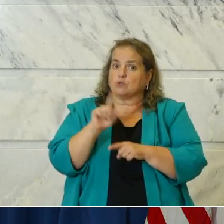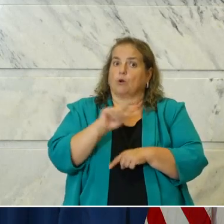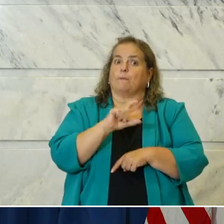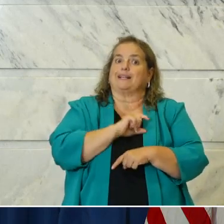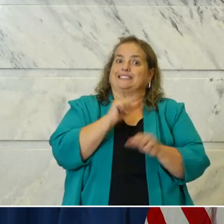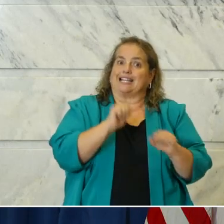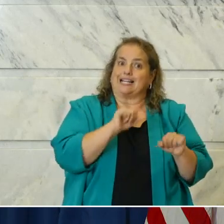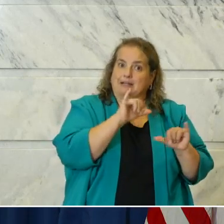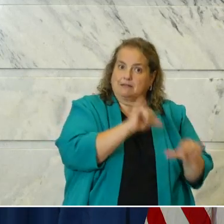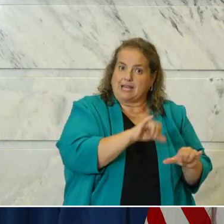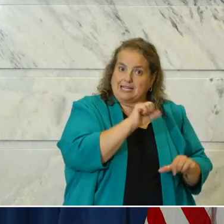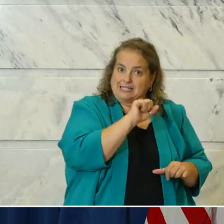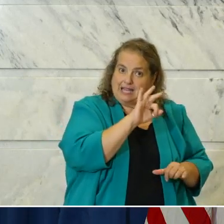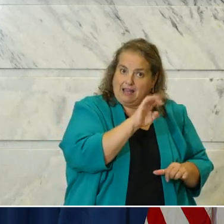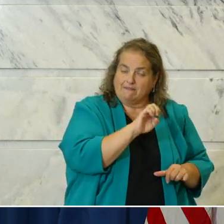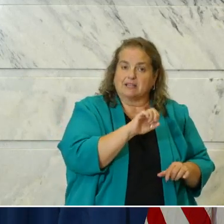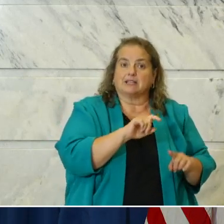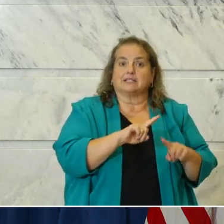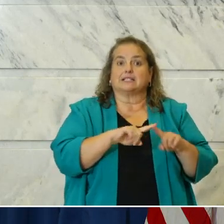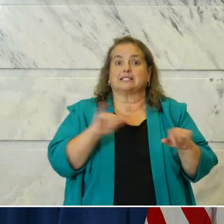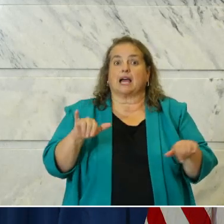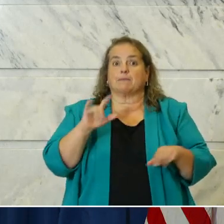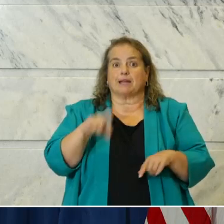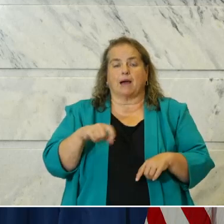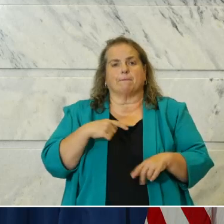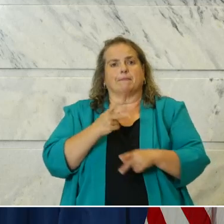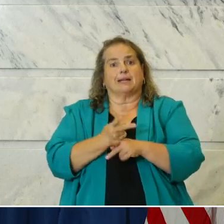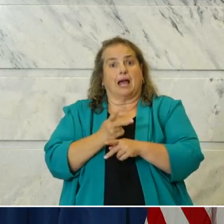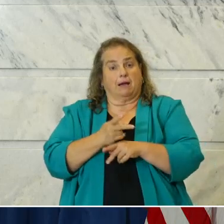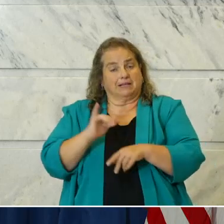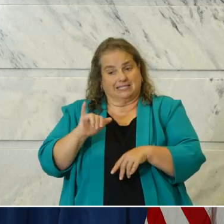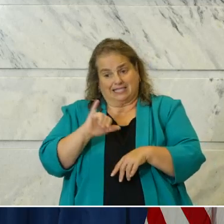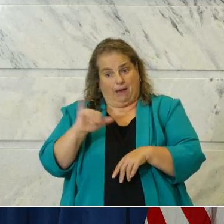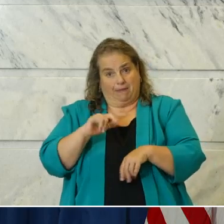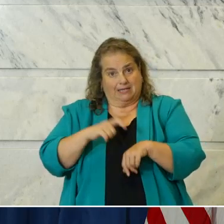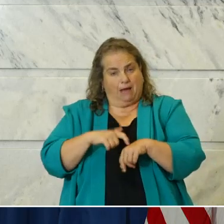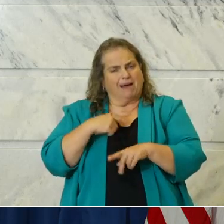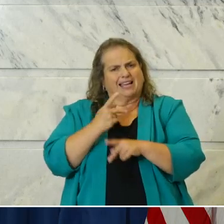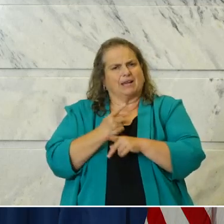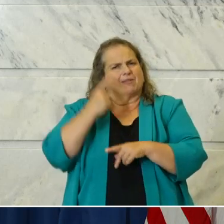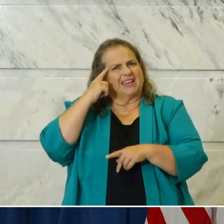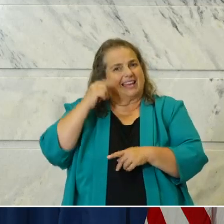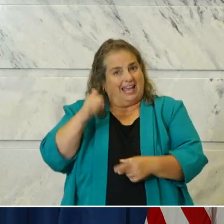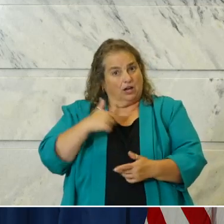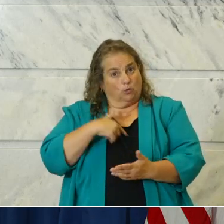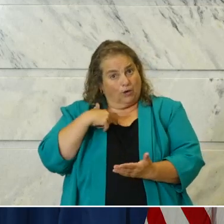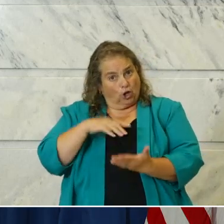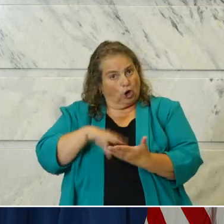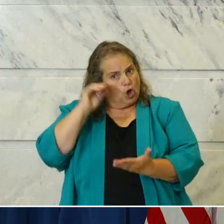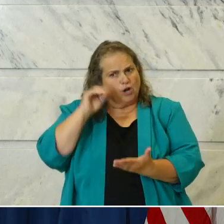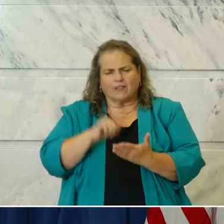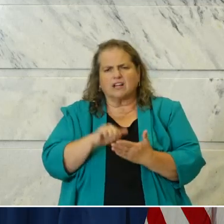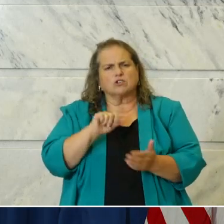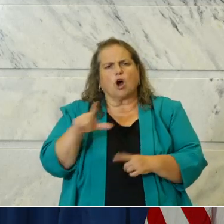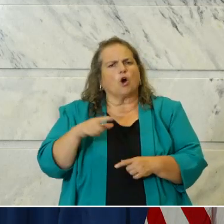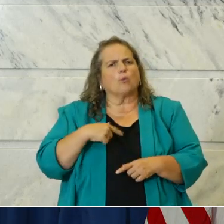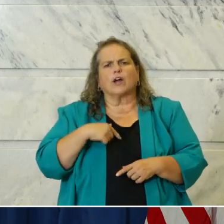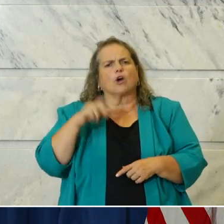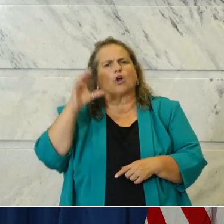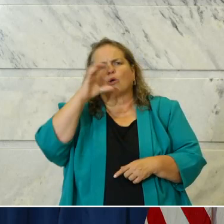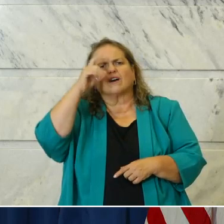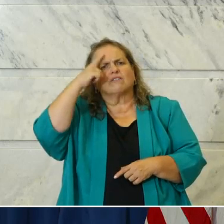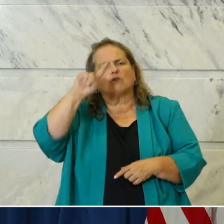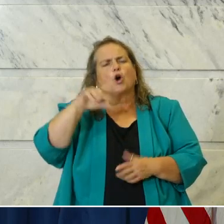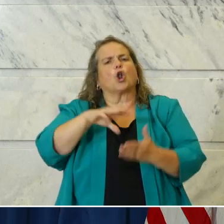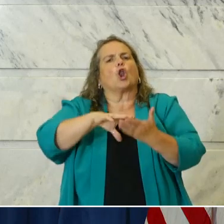safe. At the same time, I keep thinking that if we could just learn, and that's all we're looking for, if we can just learn from different